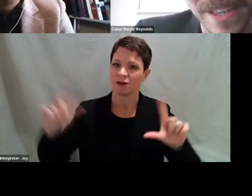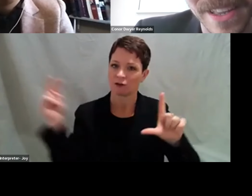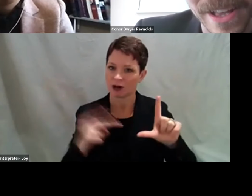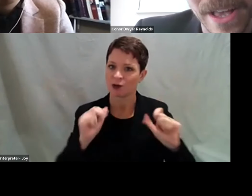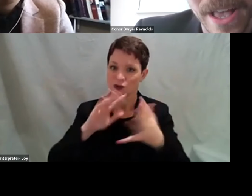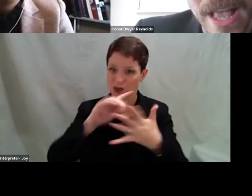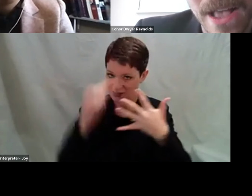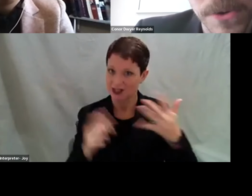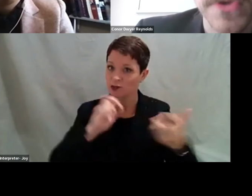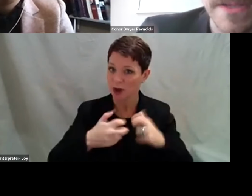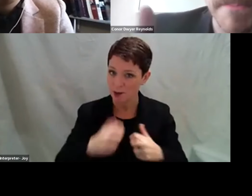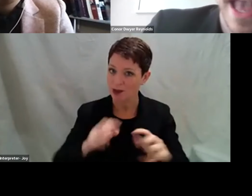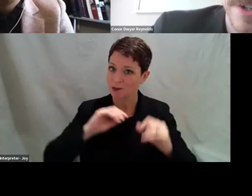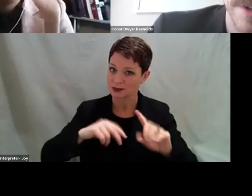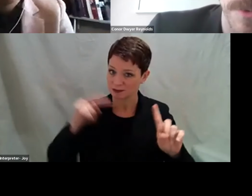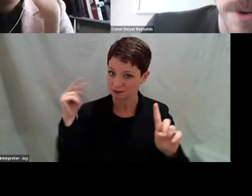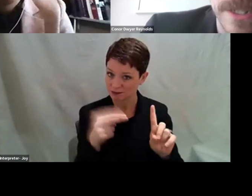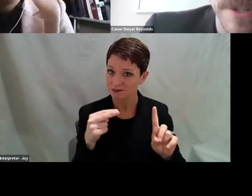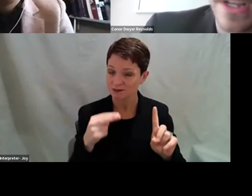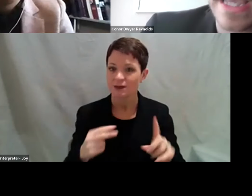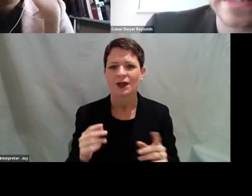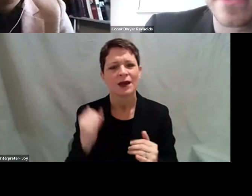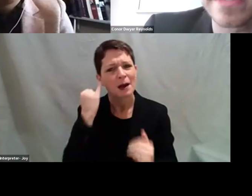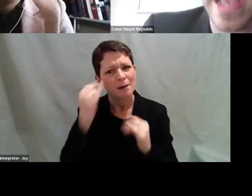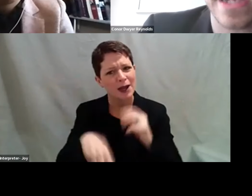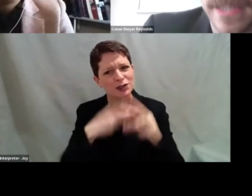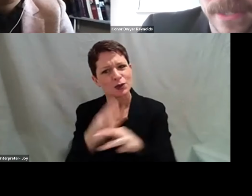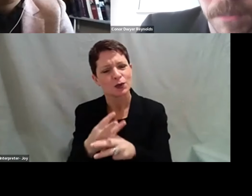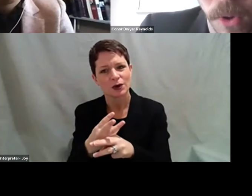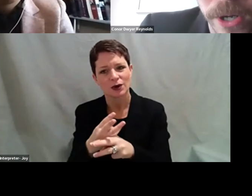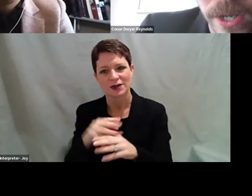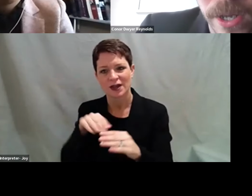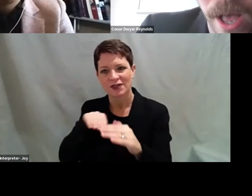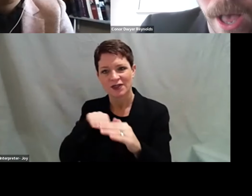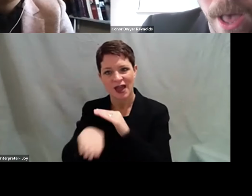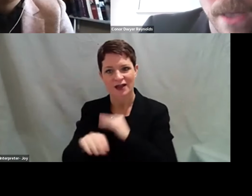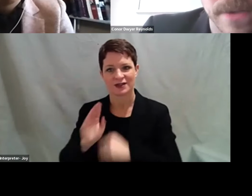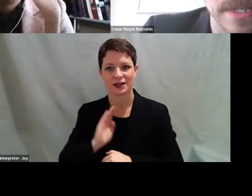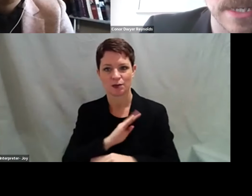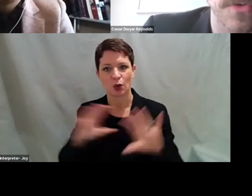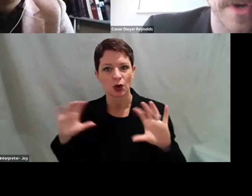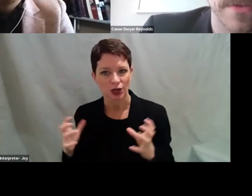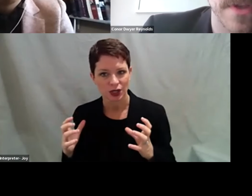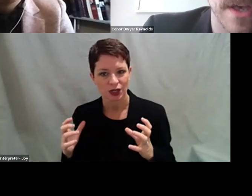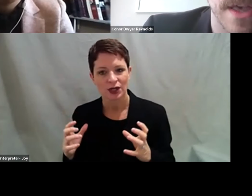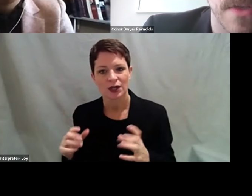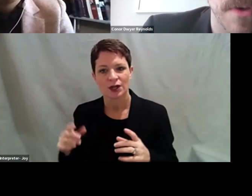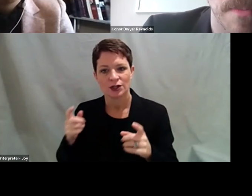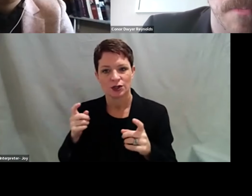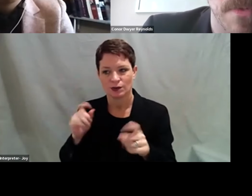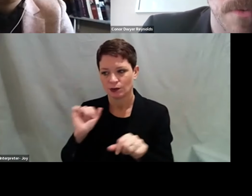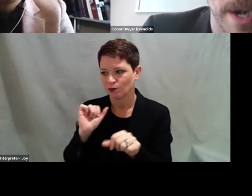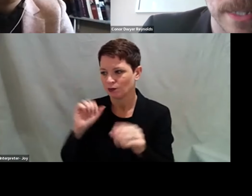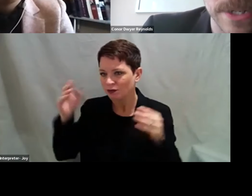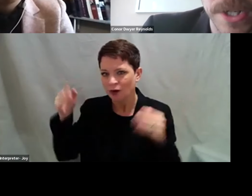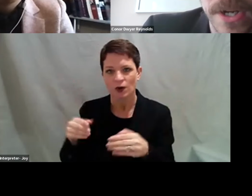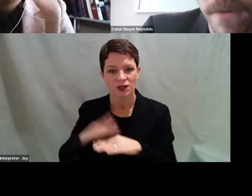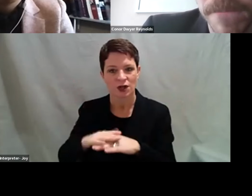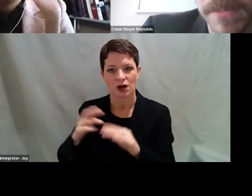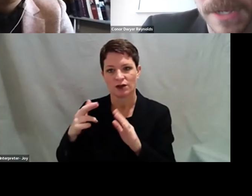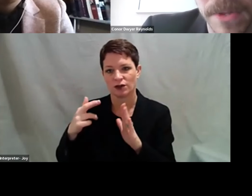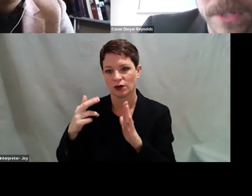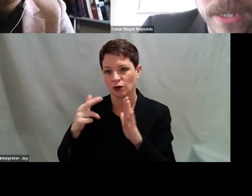problems. You can imagine a world in which, like there is the access board to deal with the